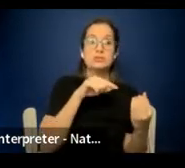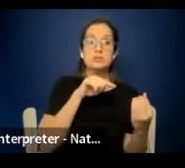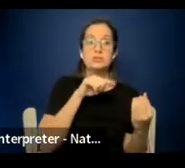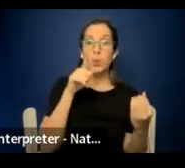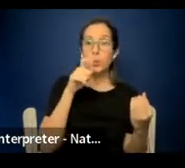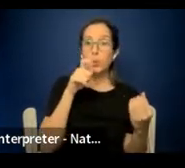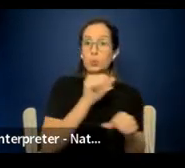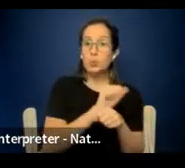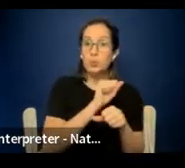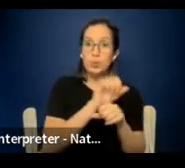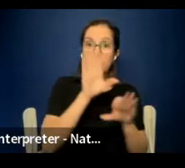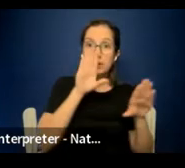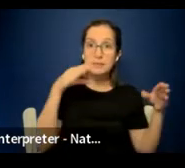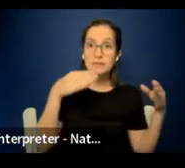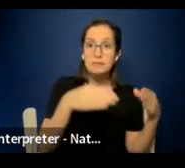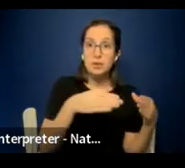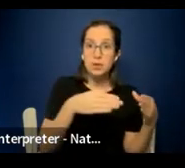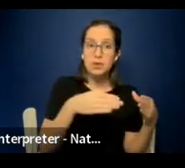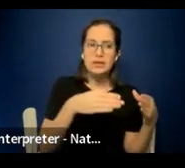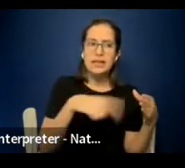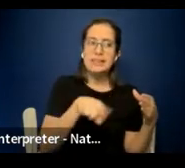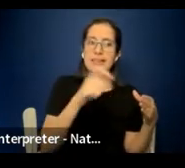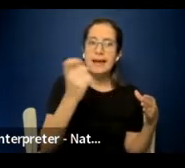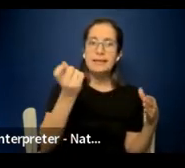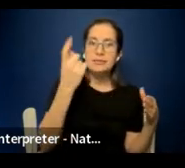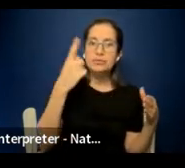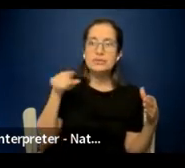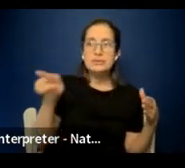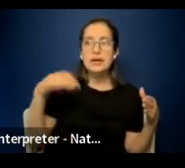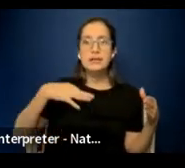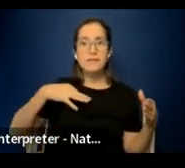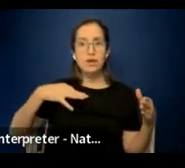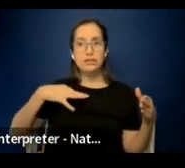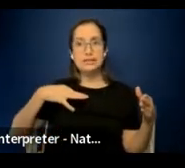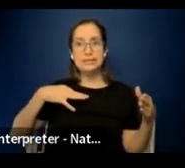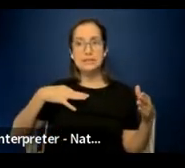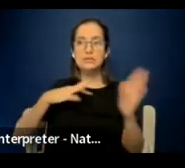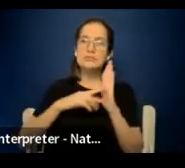want to be respectful of a volunteer's time. Maybe we want to say,